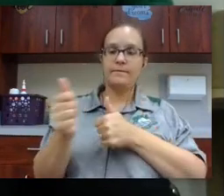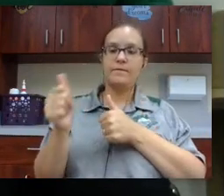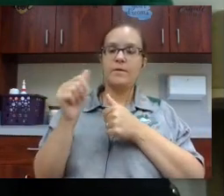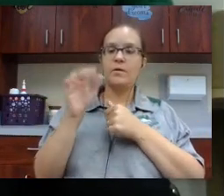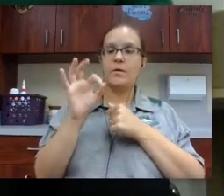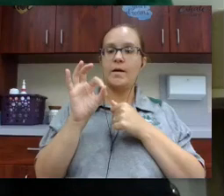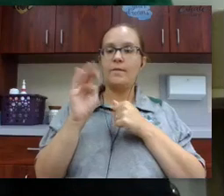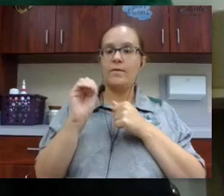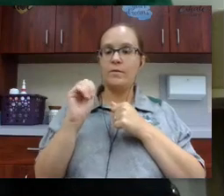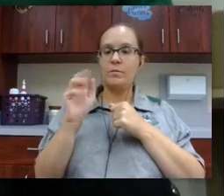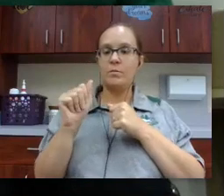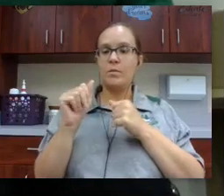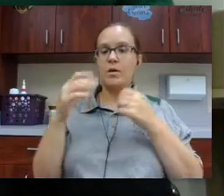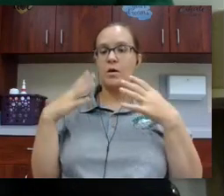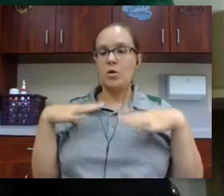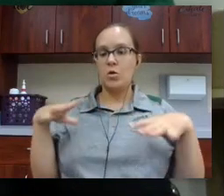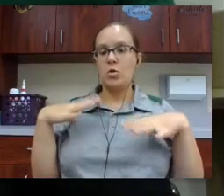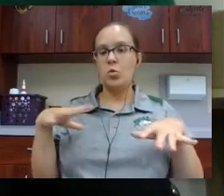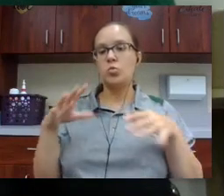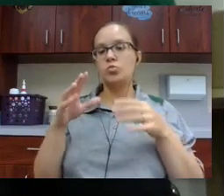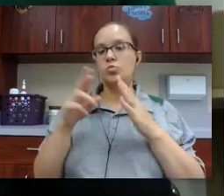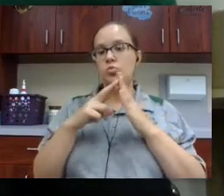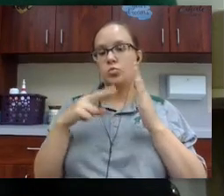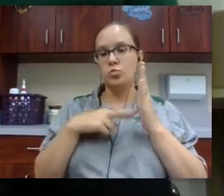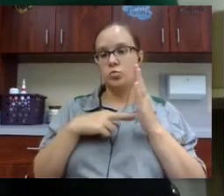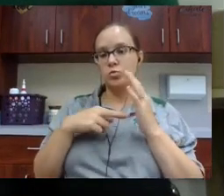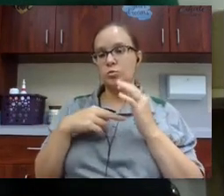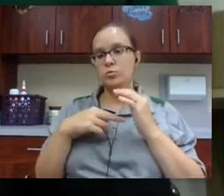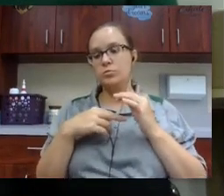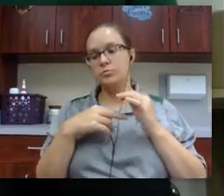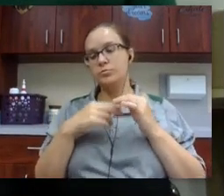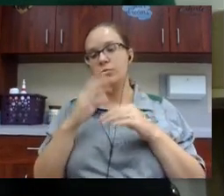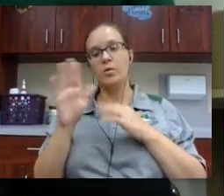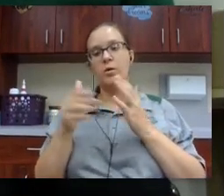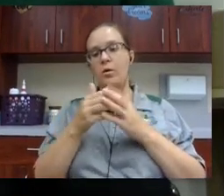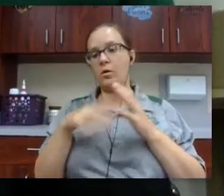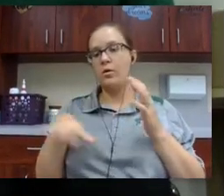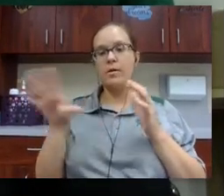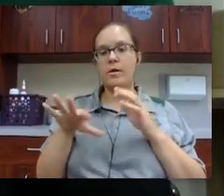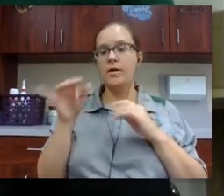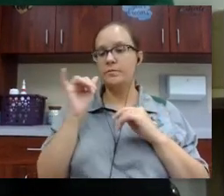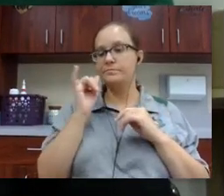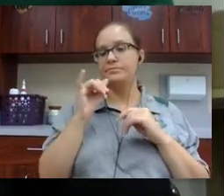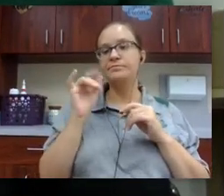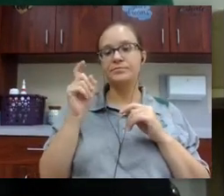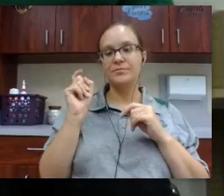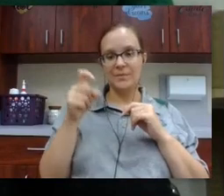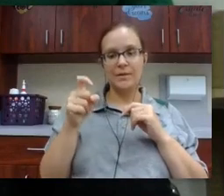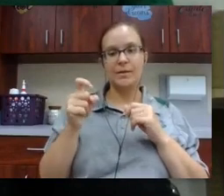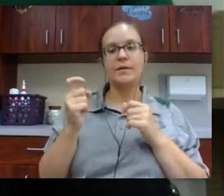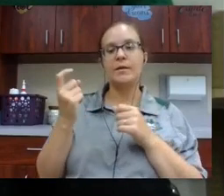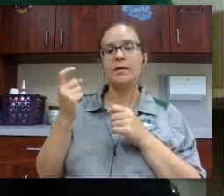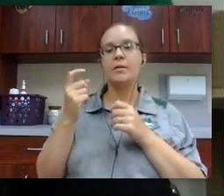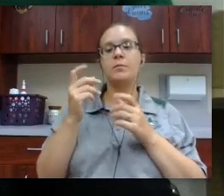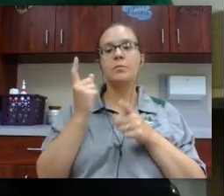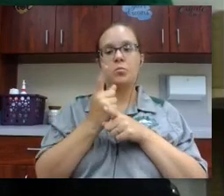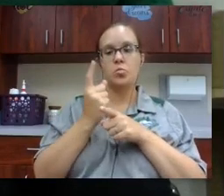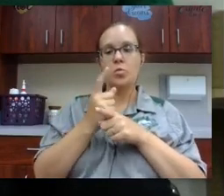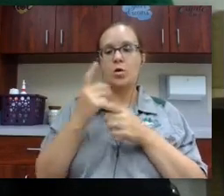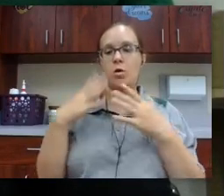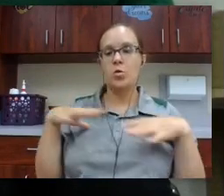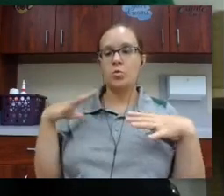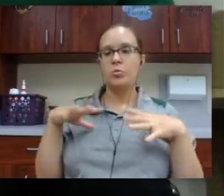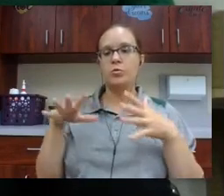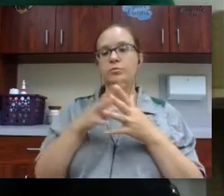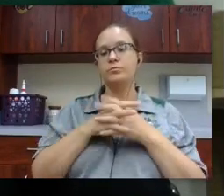Lee County dress code. So that means bandanas, hoodies, all things like that. So you have to be in proper dress code. All